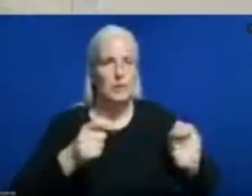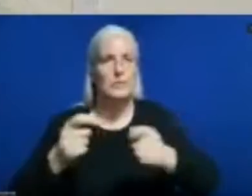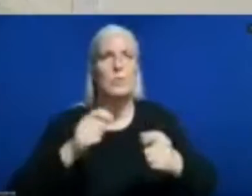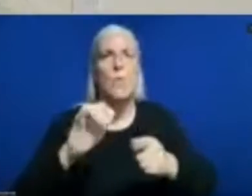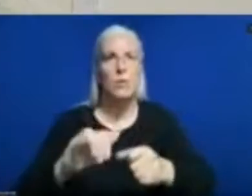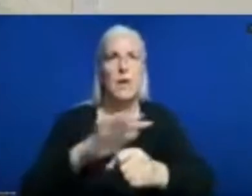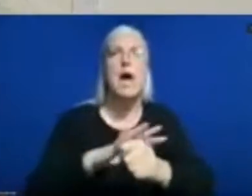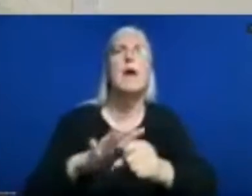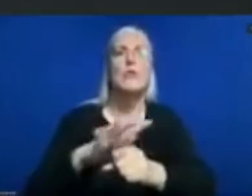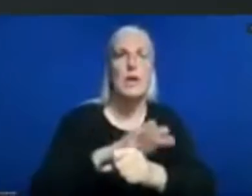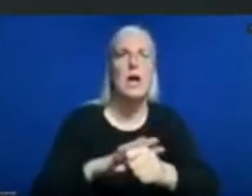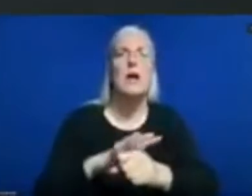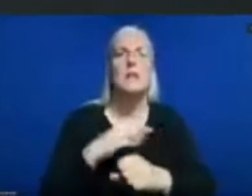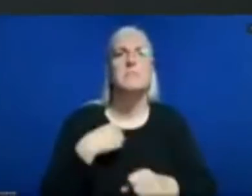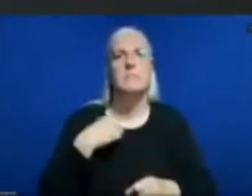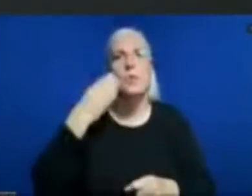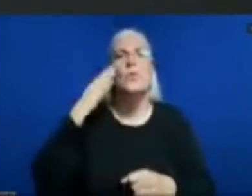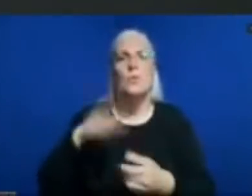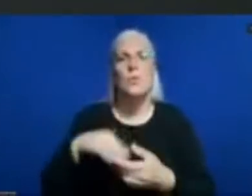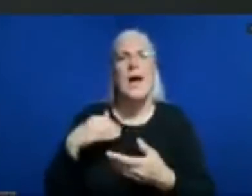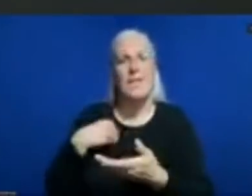in that particular area.